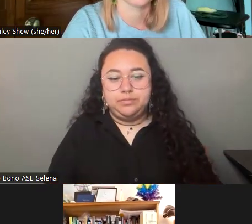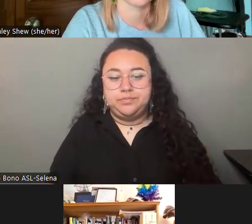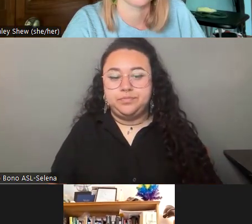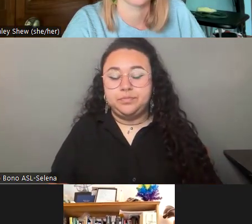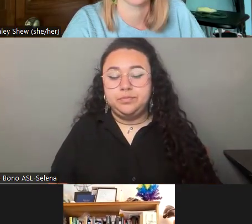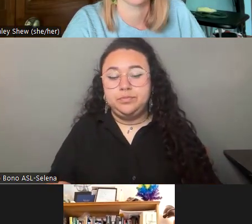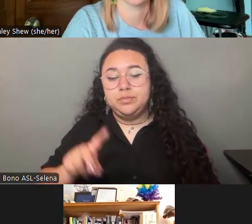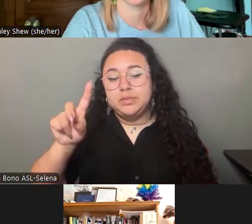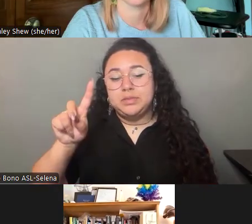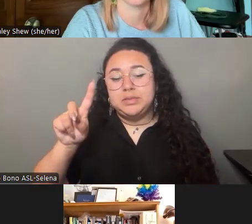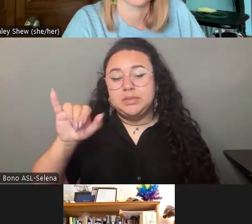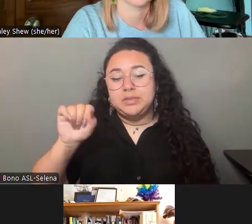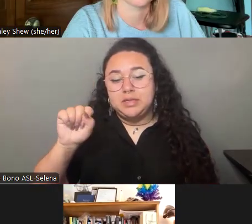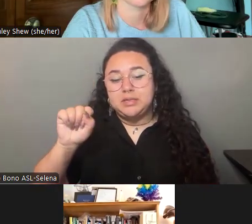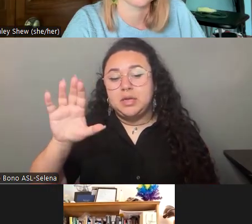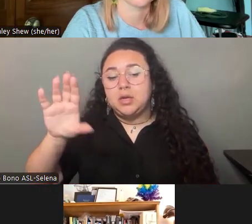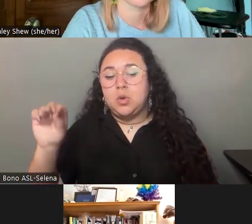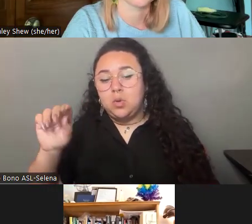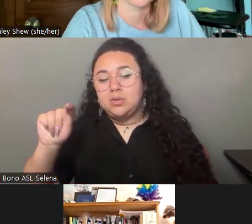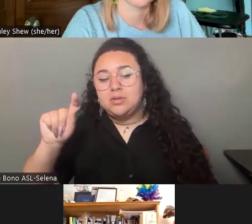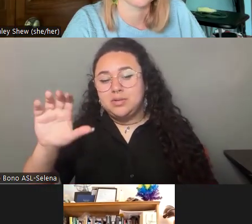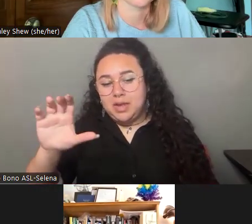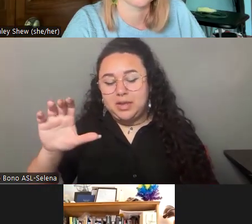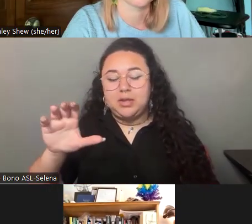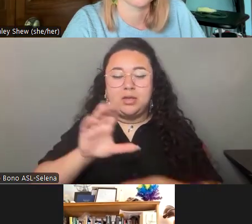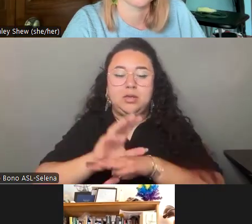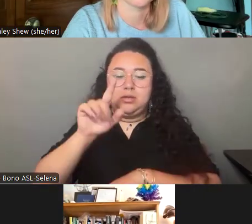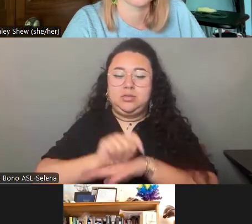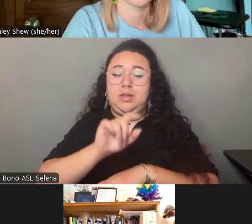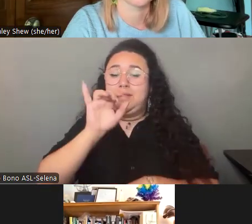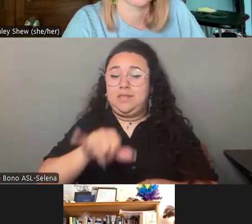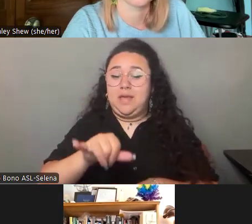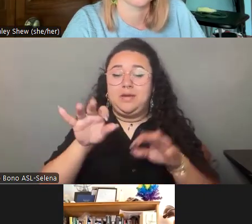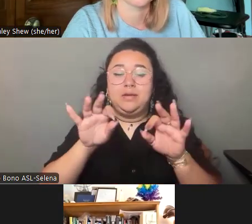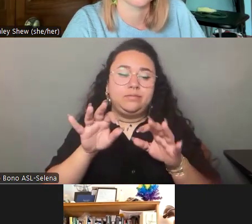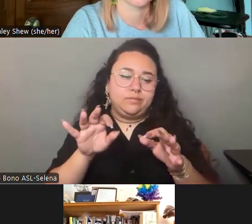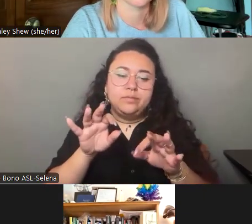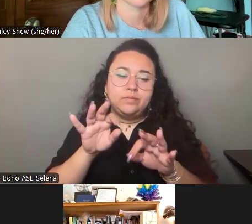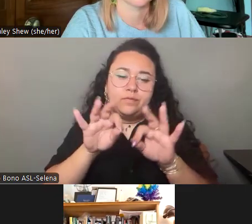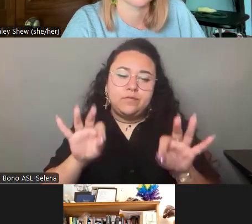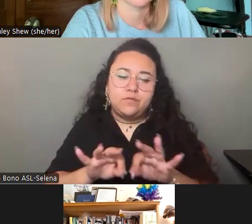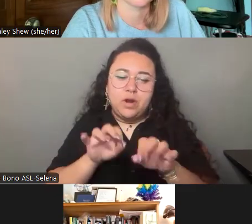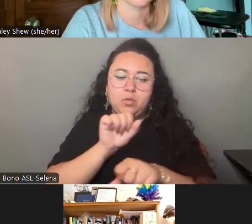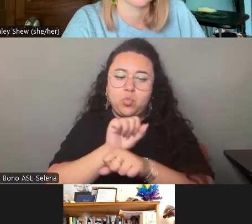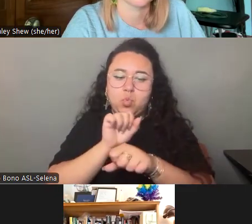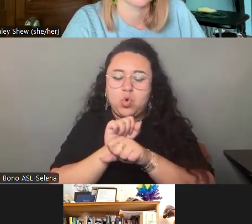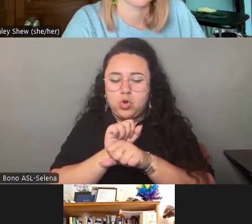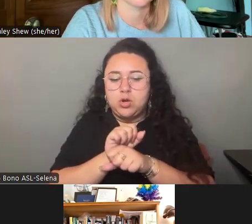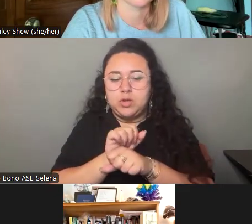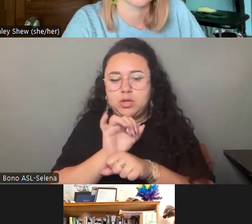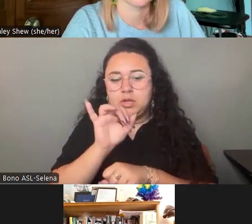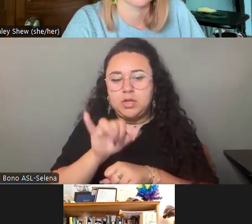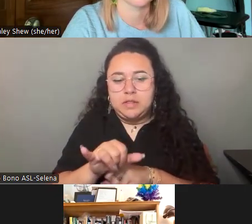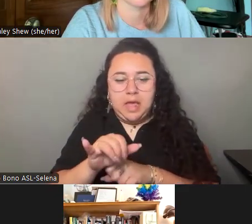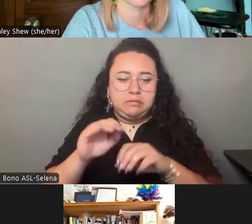So Discotech Consulting is this framework that we've done, as Ashley said, we've done it with the the